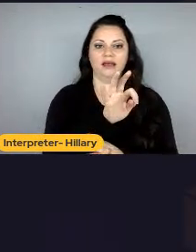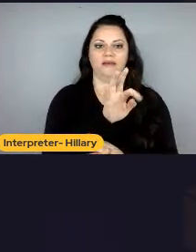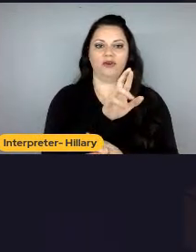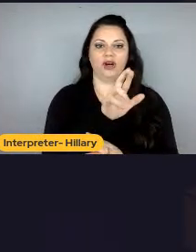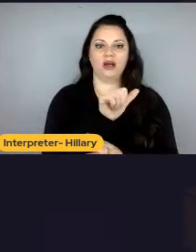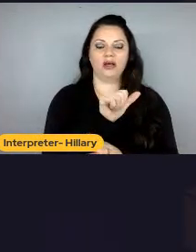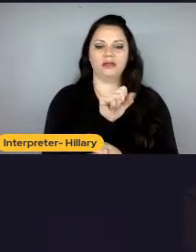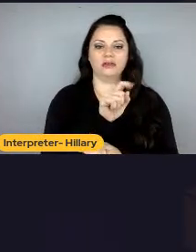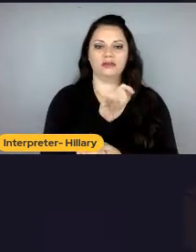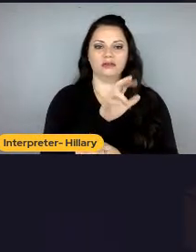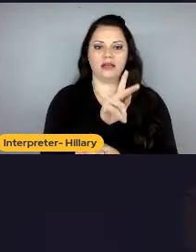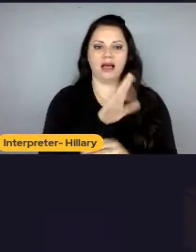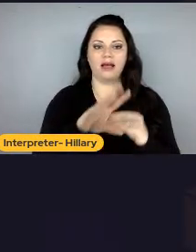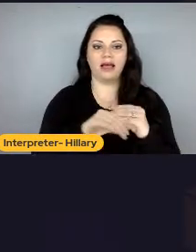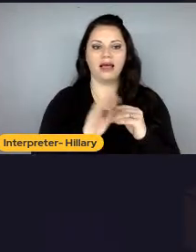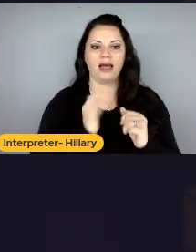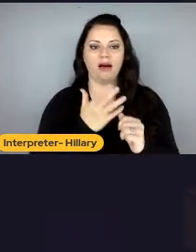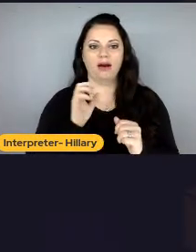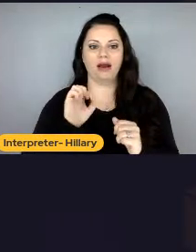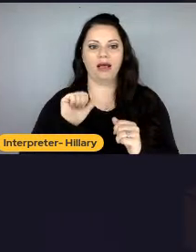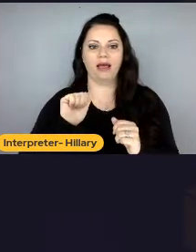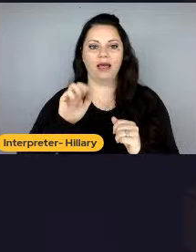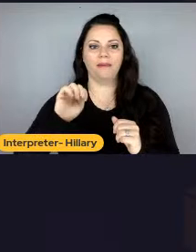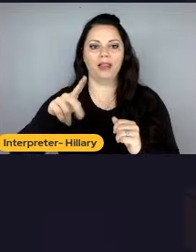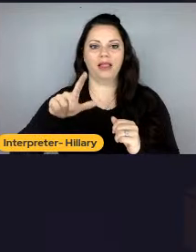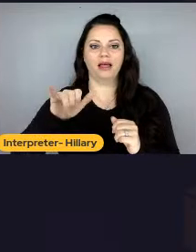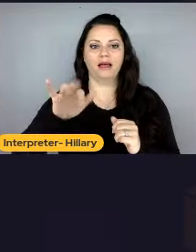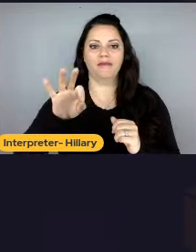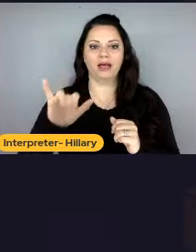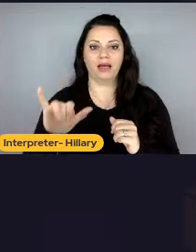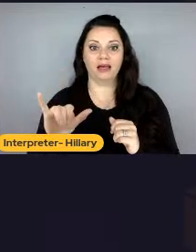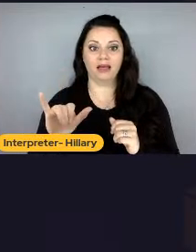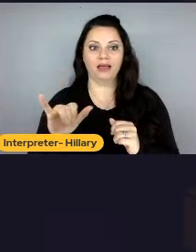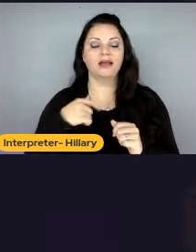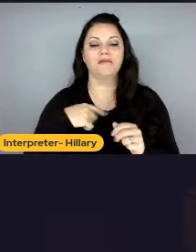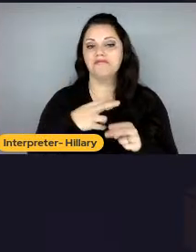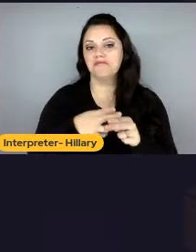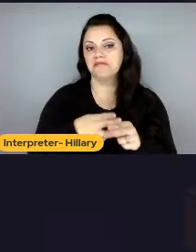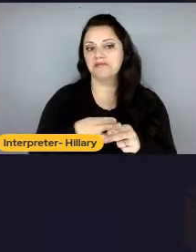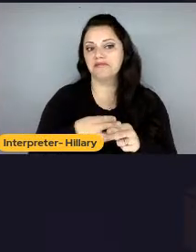our Amplify. So we'll call this